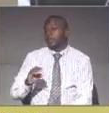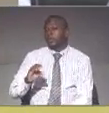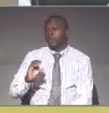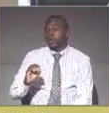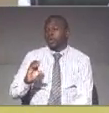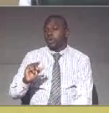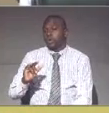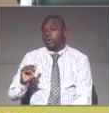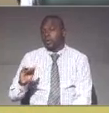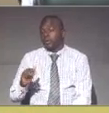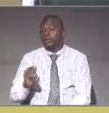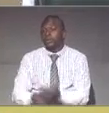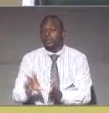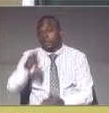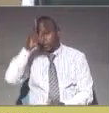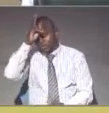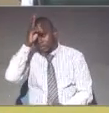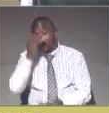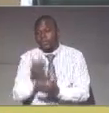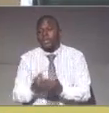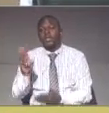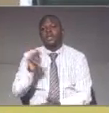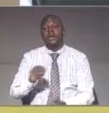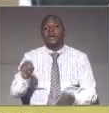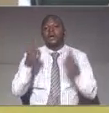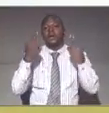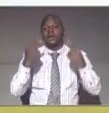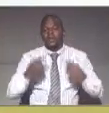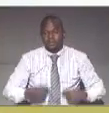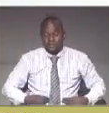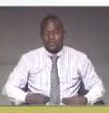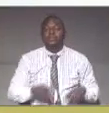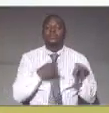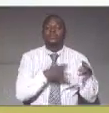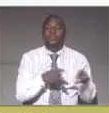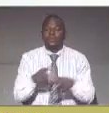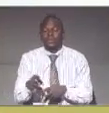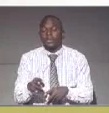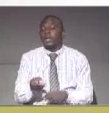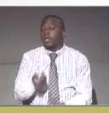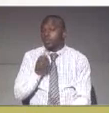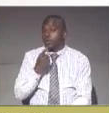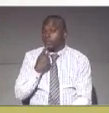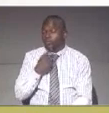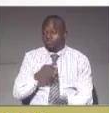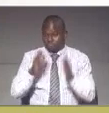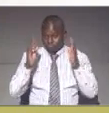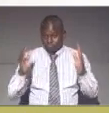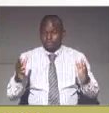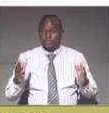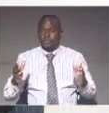palliative care, it needs to be part of the national health scheme. The treatment is also